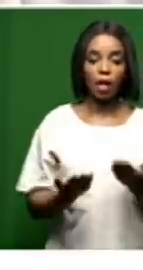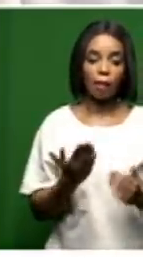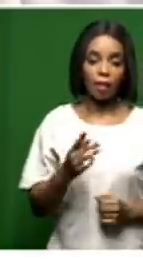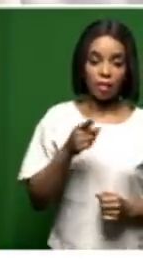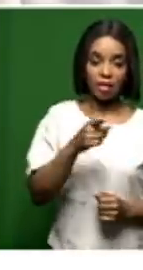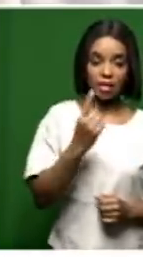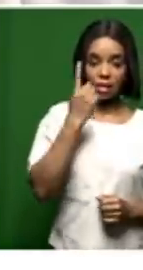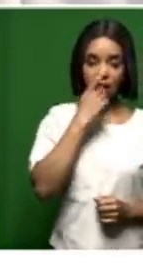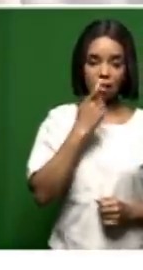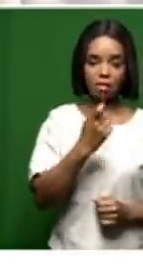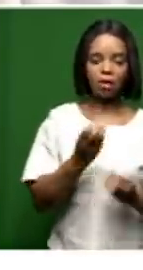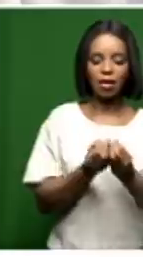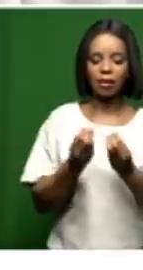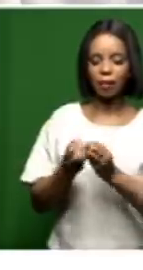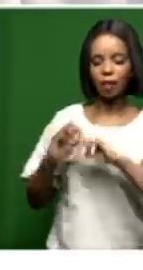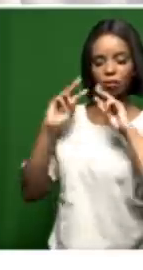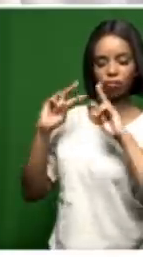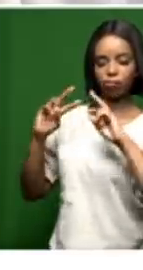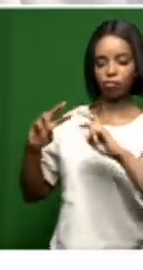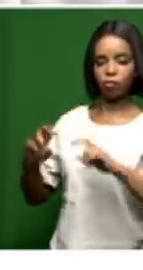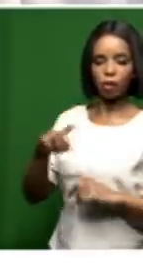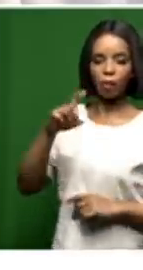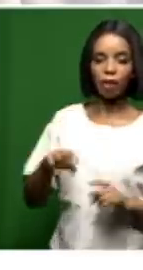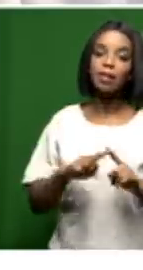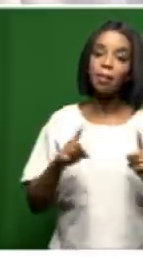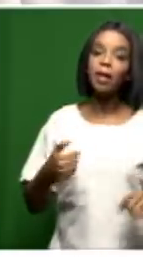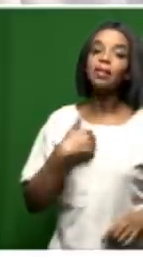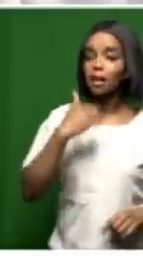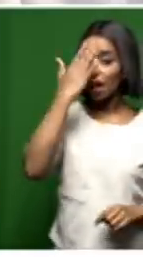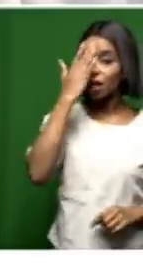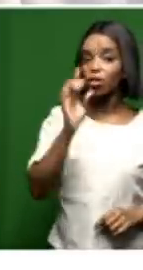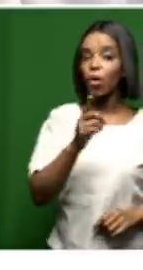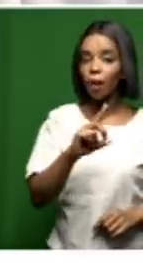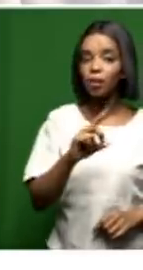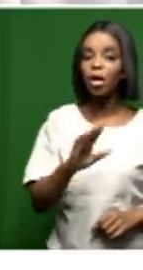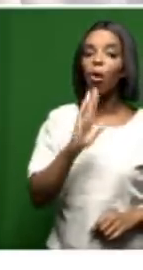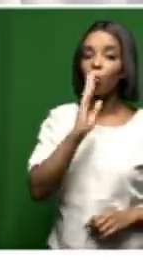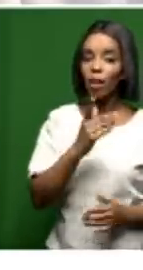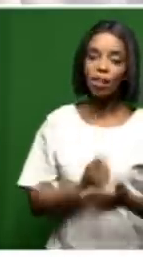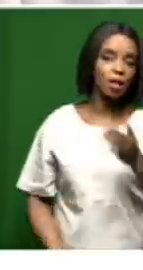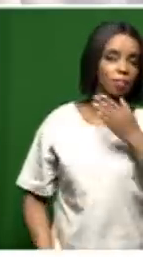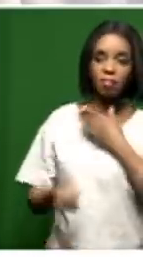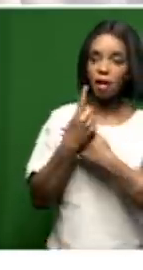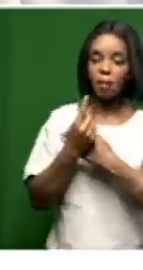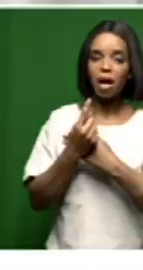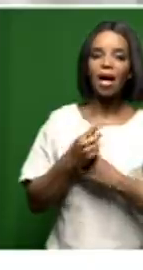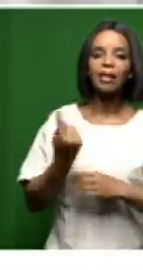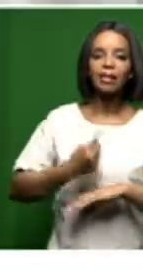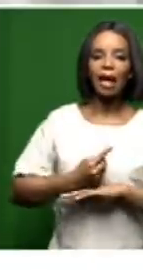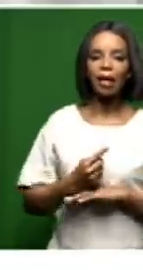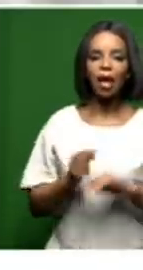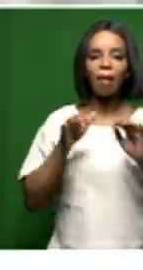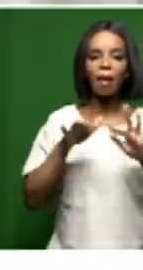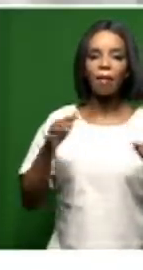research. But all I know, one day, the day will dawn where people would ask themselves, where were we when all of